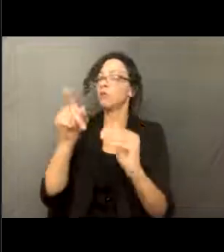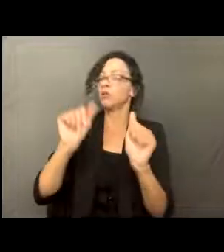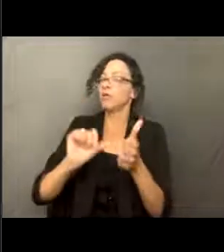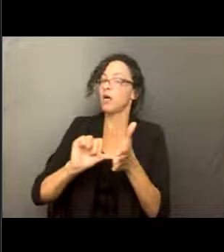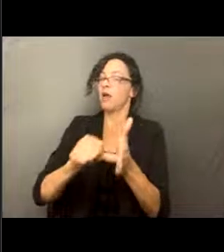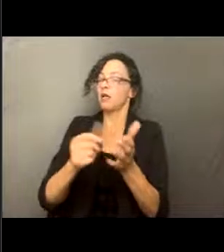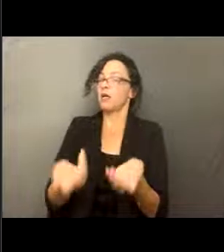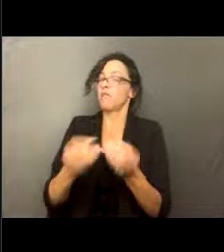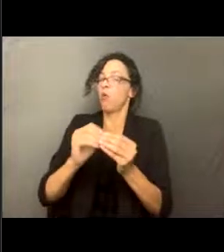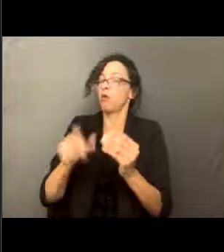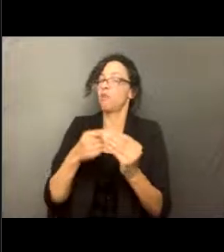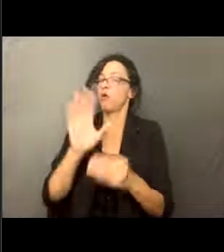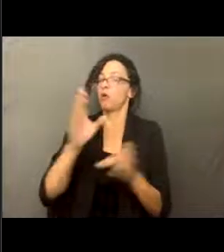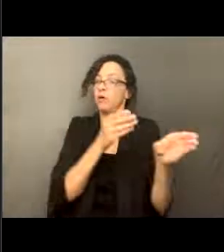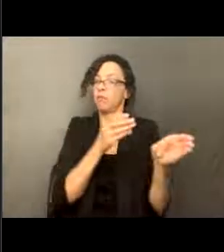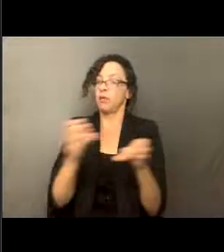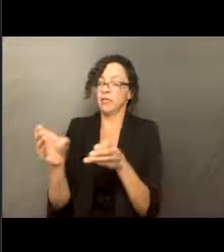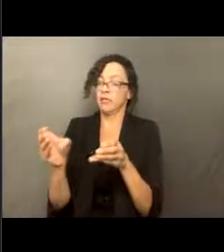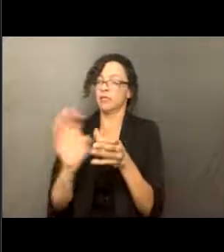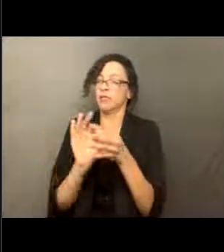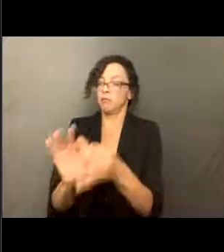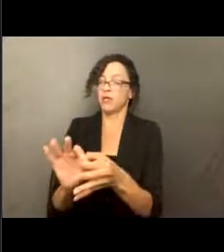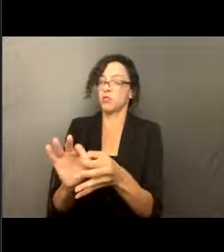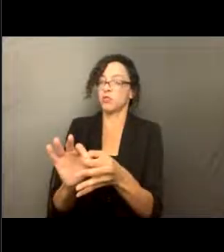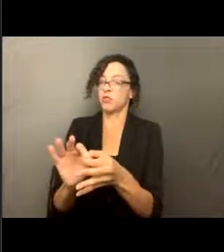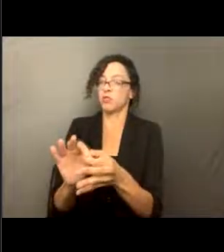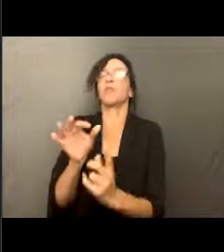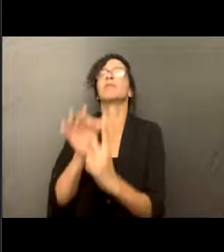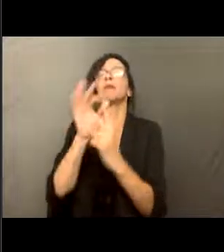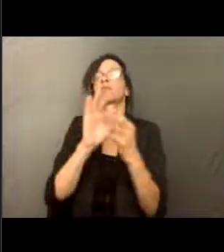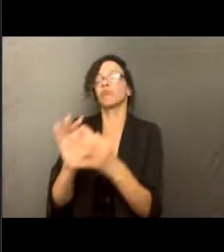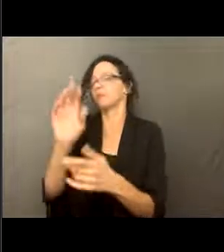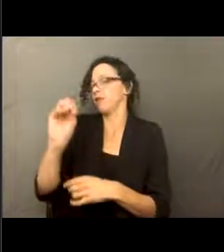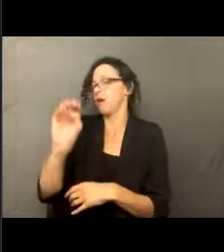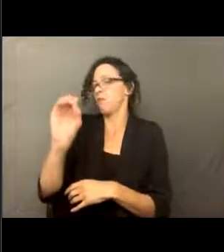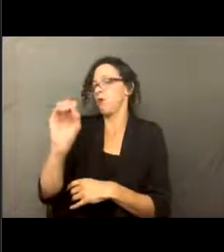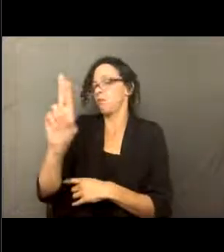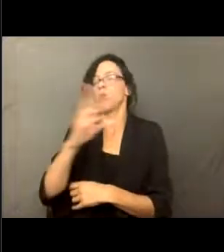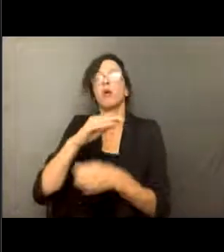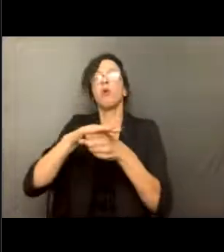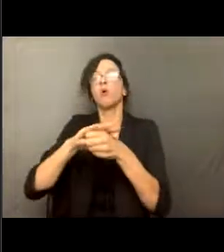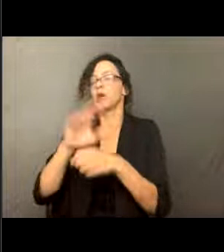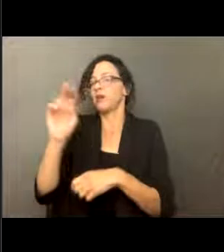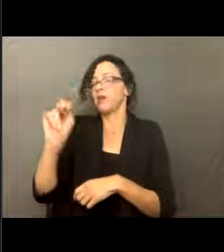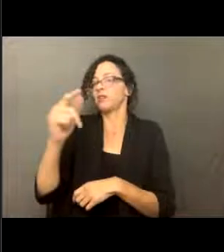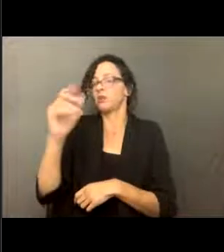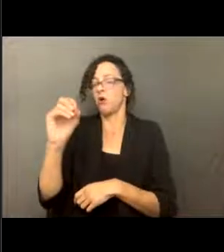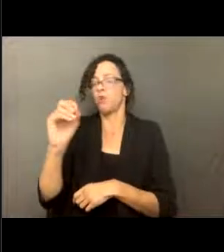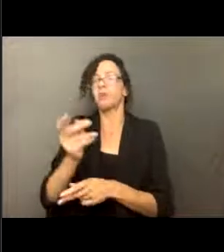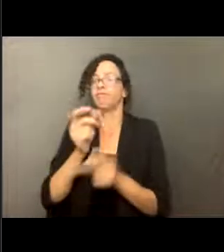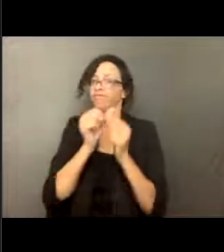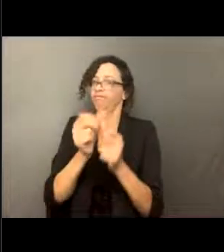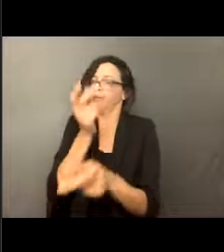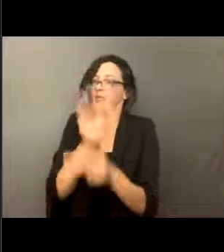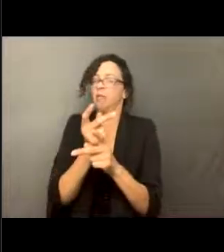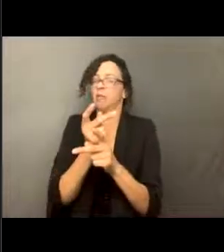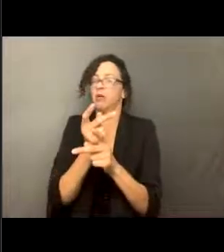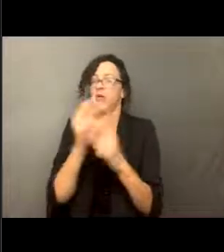with regard to MOUs with local NGOs to continue to keep the areas along the